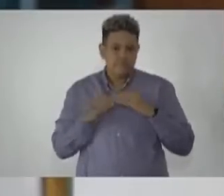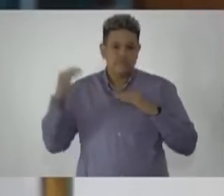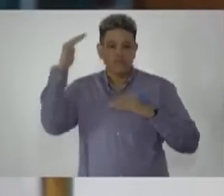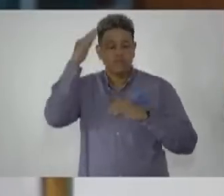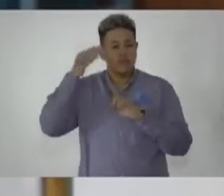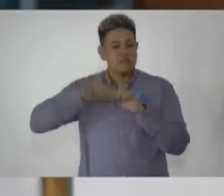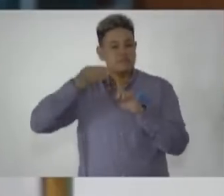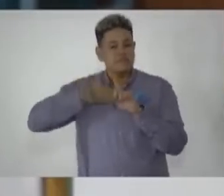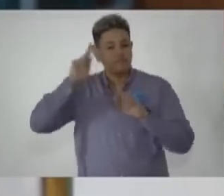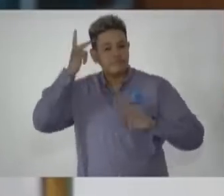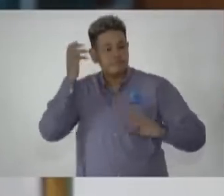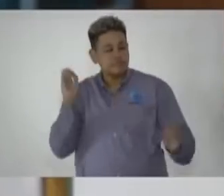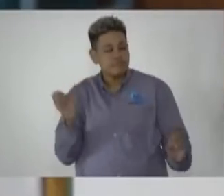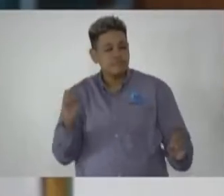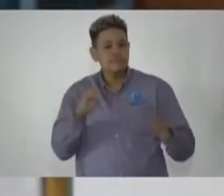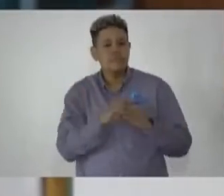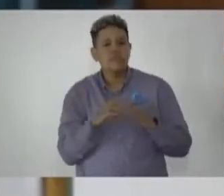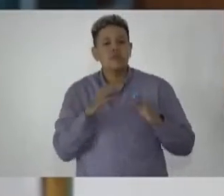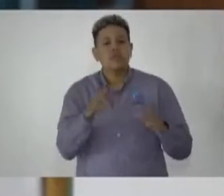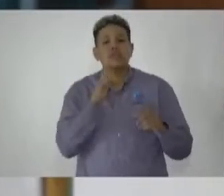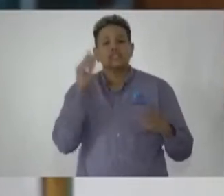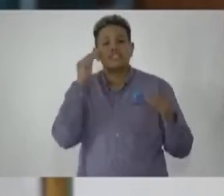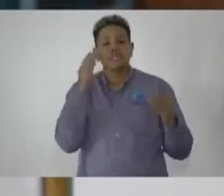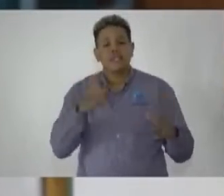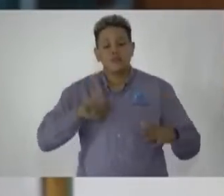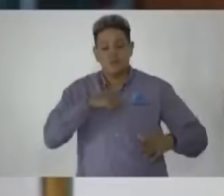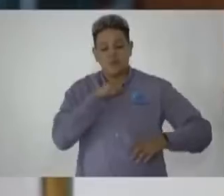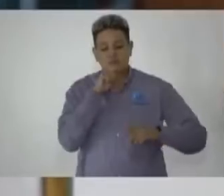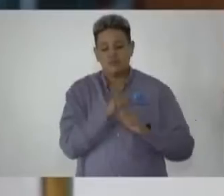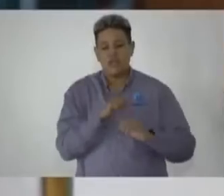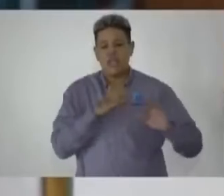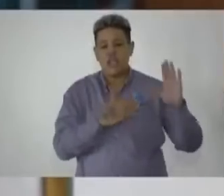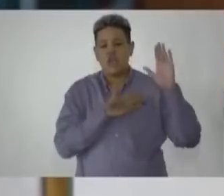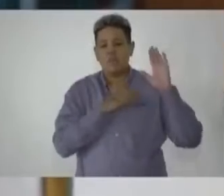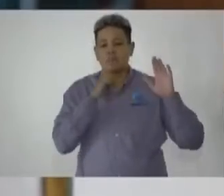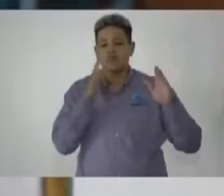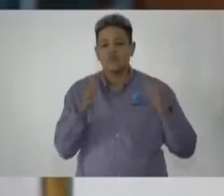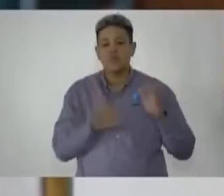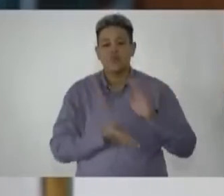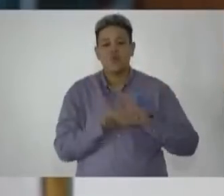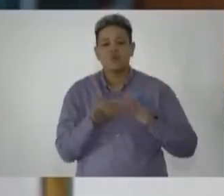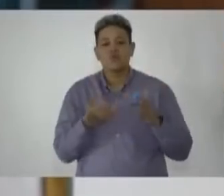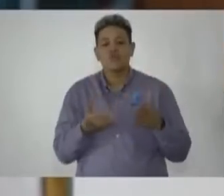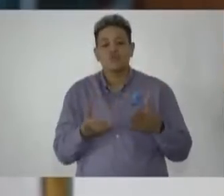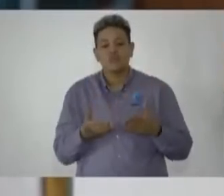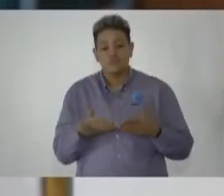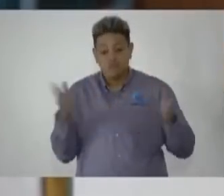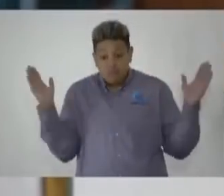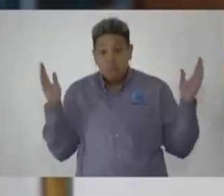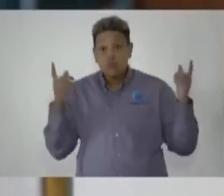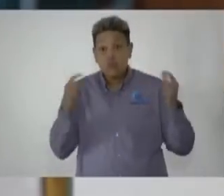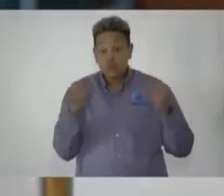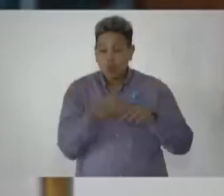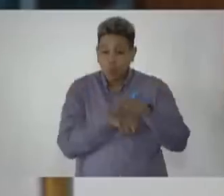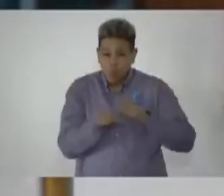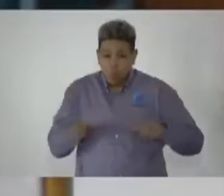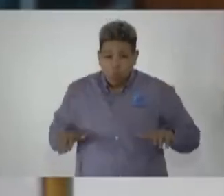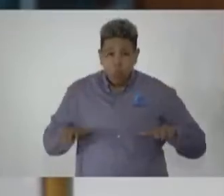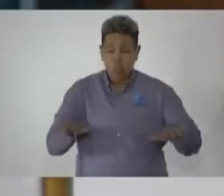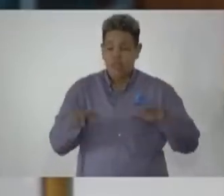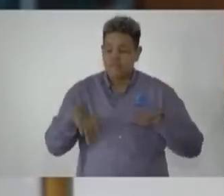partisan politics, in a way that says we are committed to rolling up our sleeves and to doing the hard work to